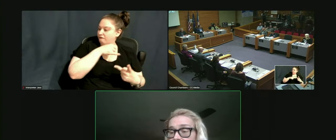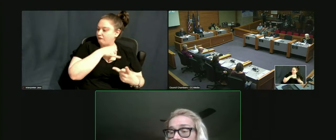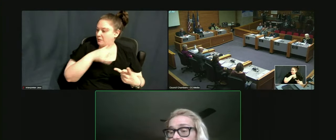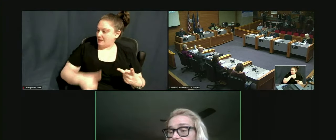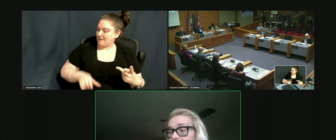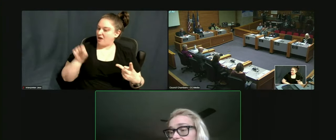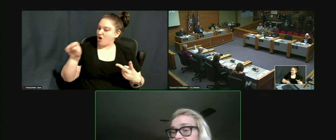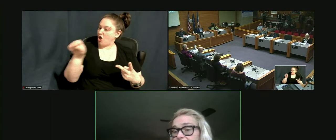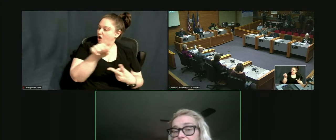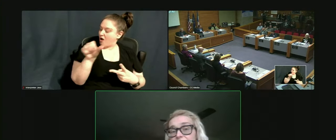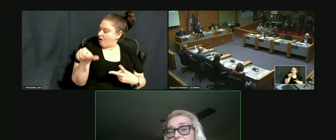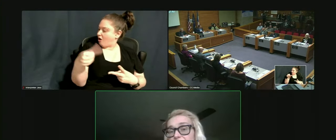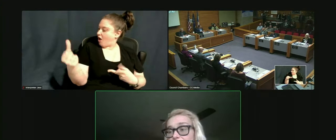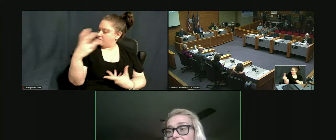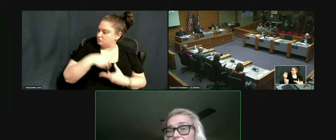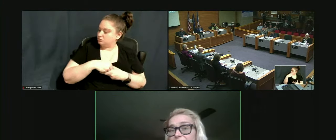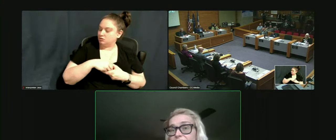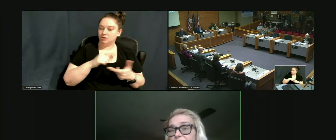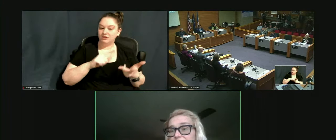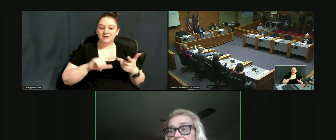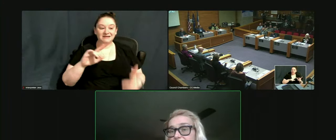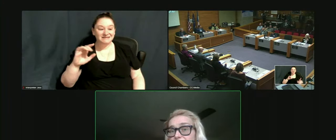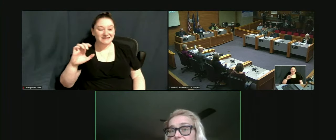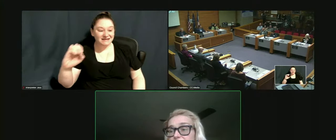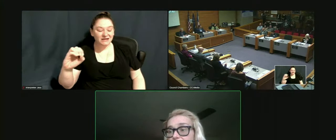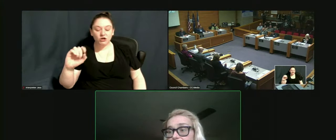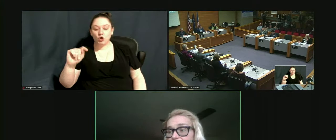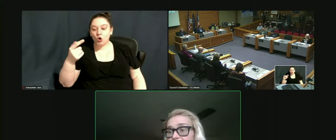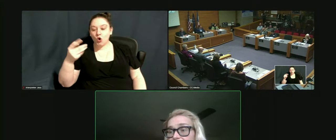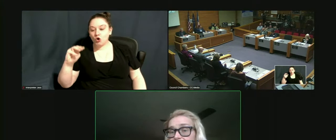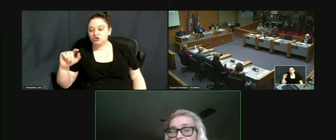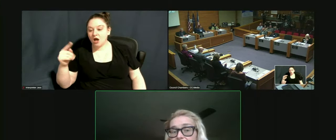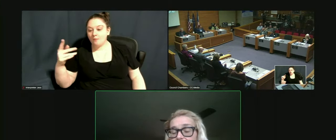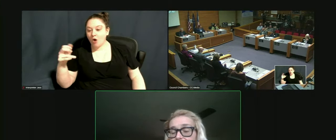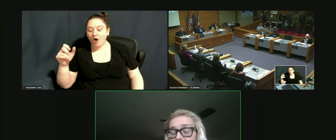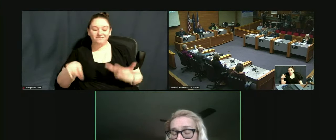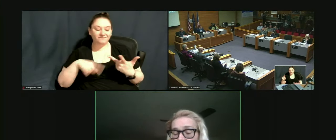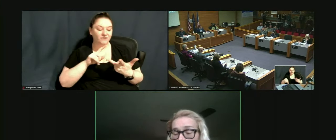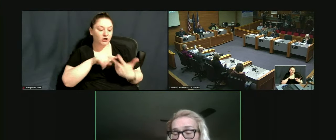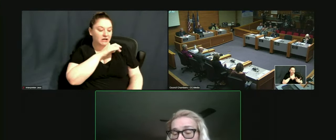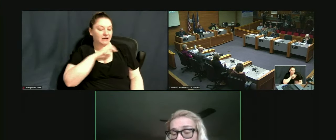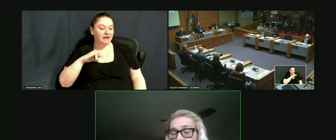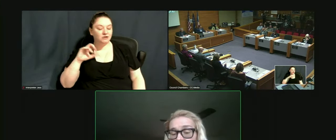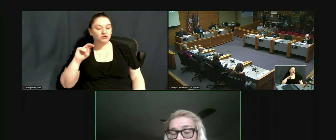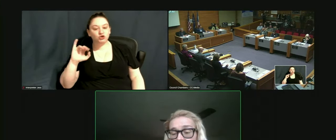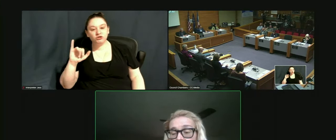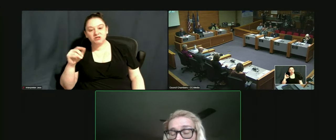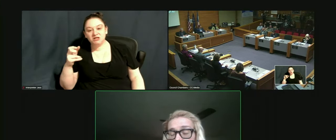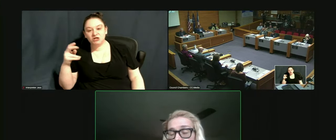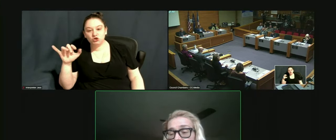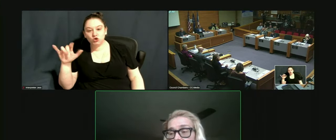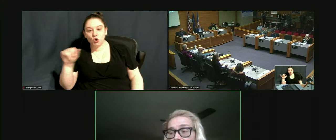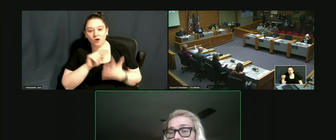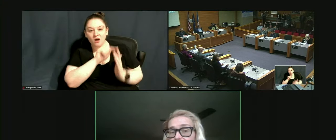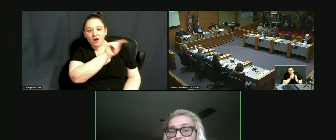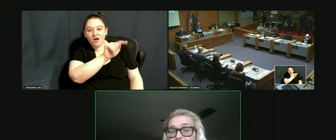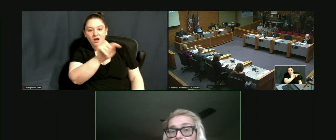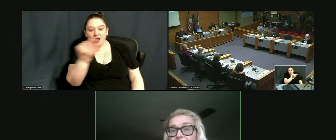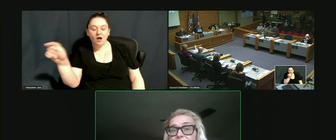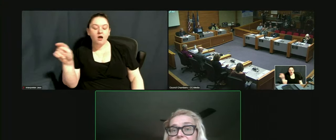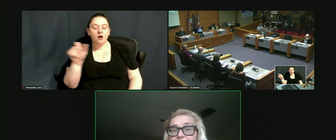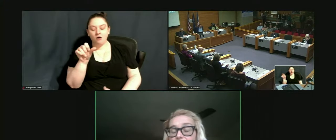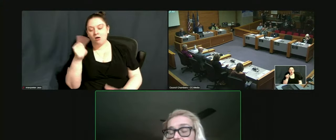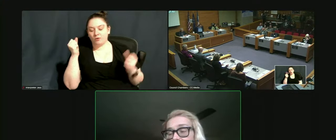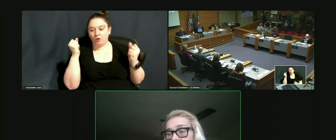community, CEO Tom Hoffert, Councilor Nishioka, numerous members of city staff and other stakeholders, we